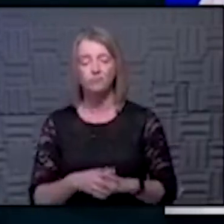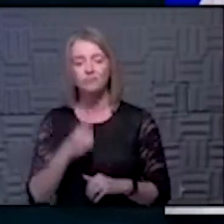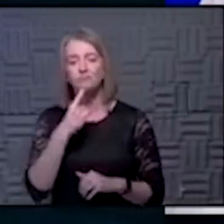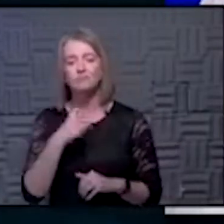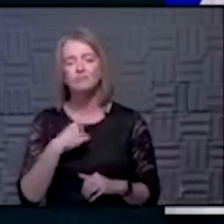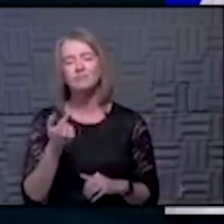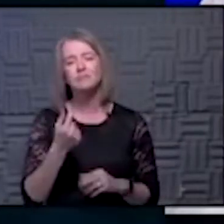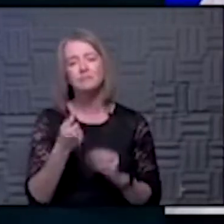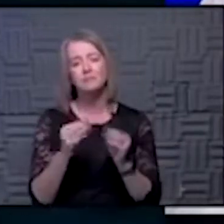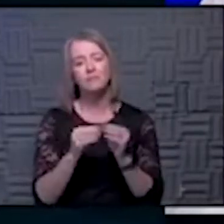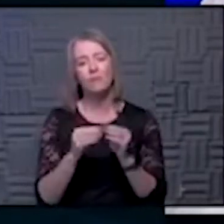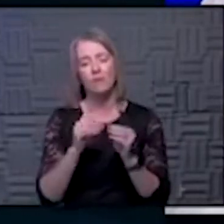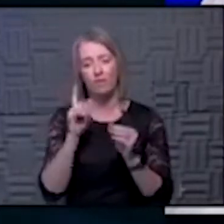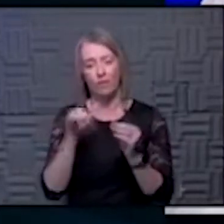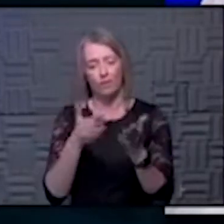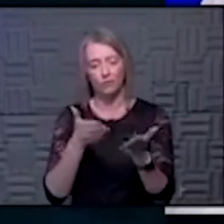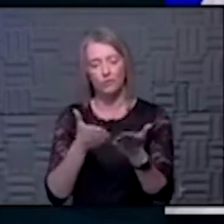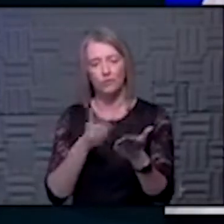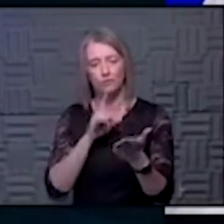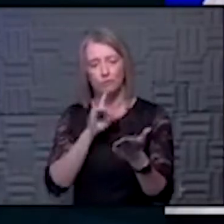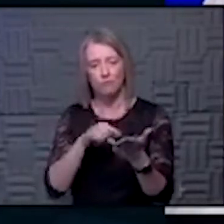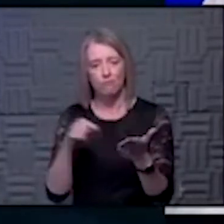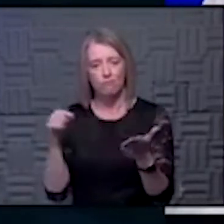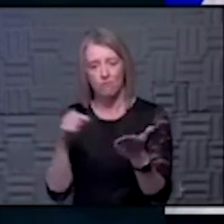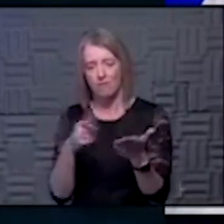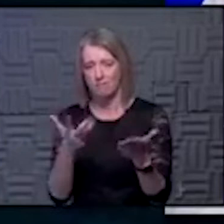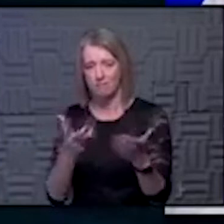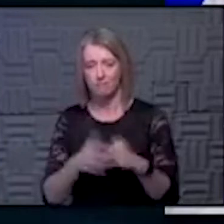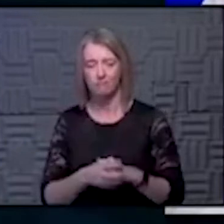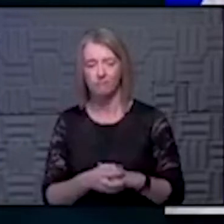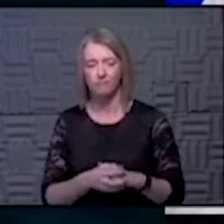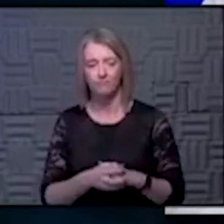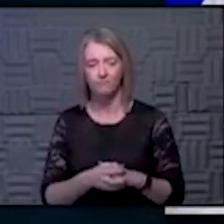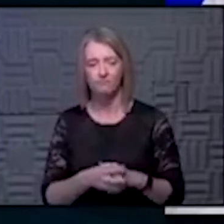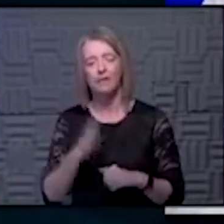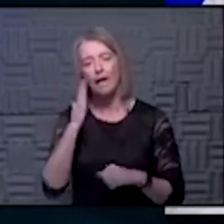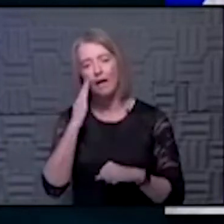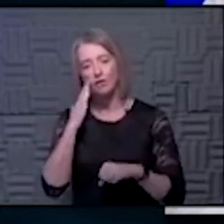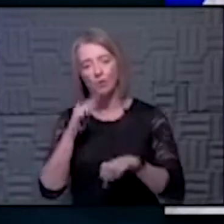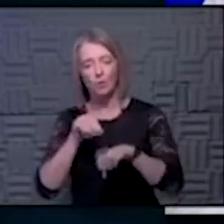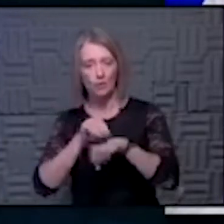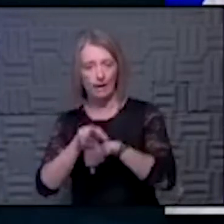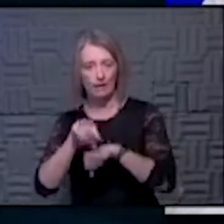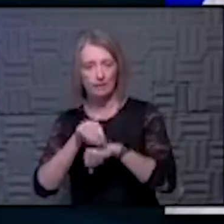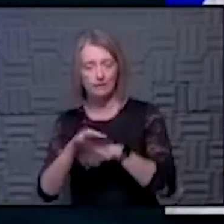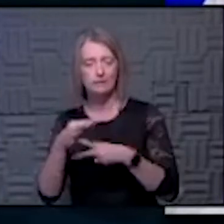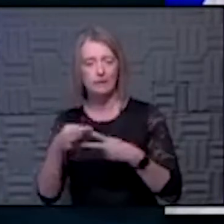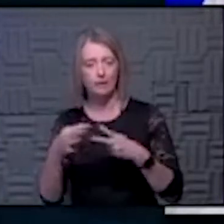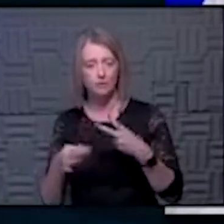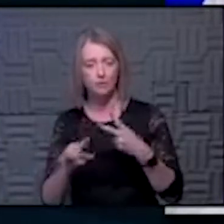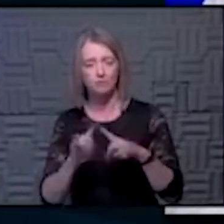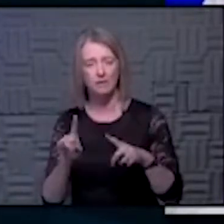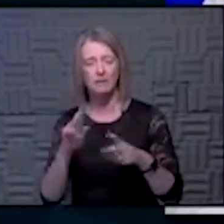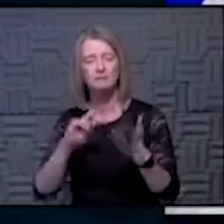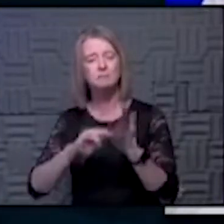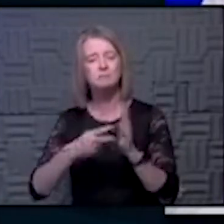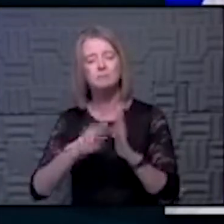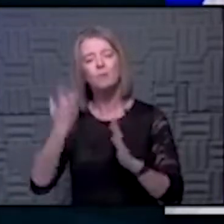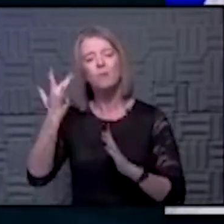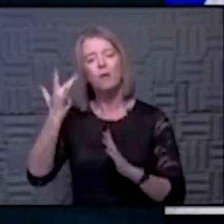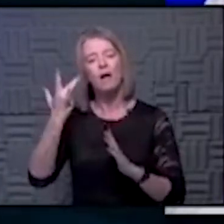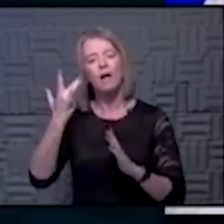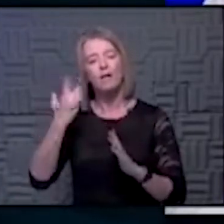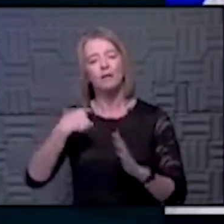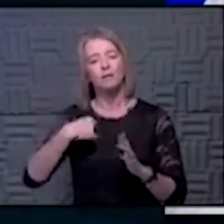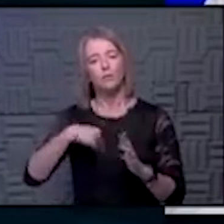Tell us a little bit about what those services are for those who might not be available. I know they're counseling options, but what that might mean and why